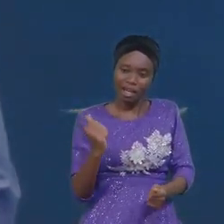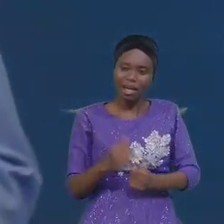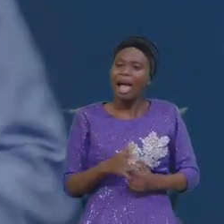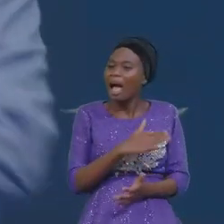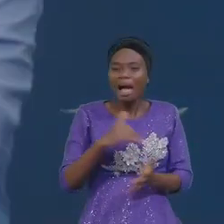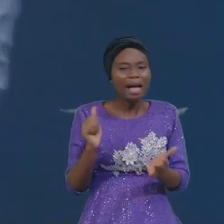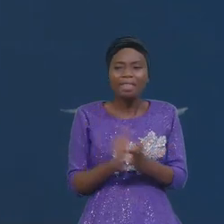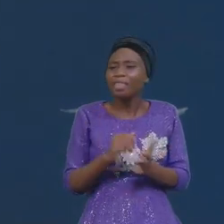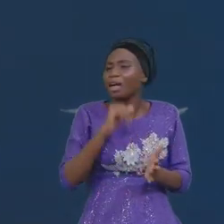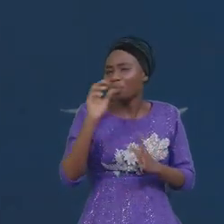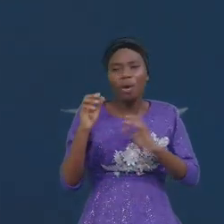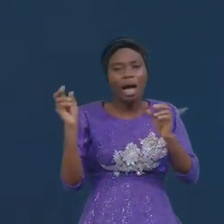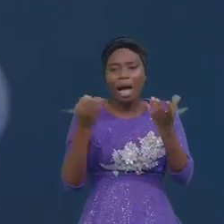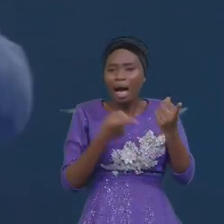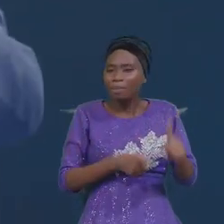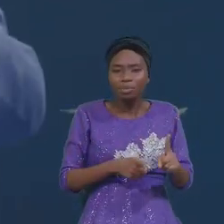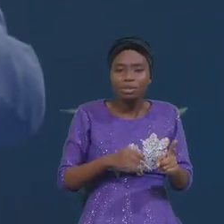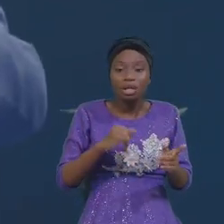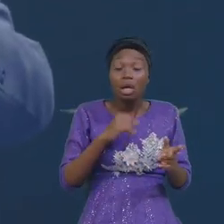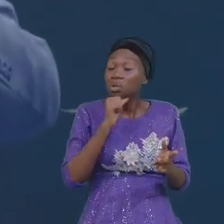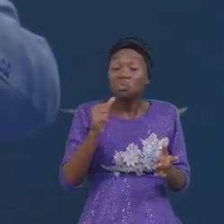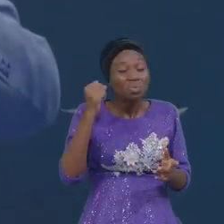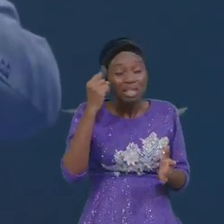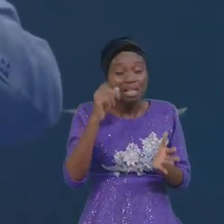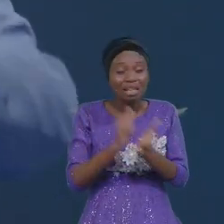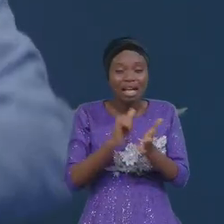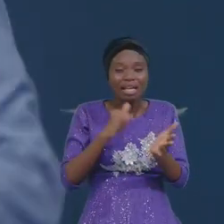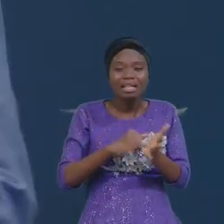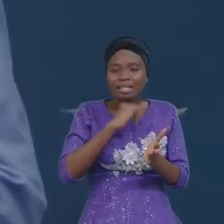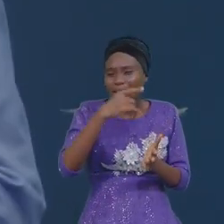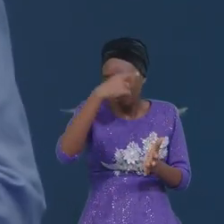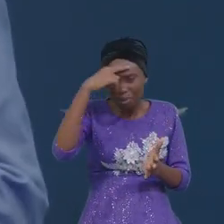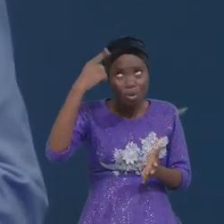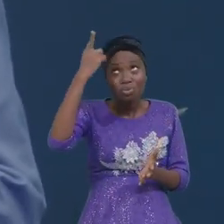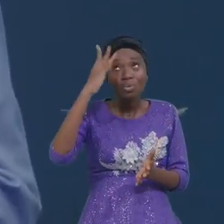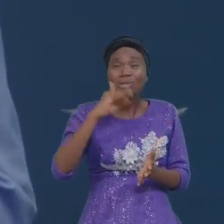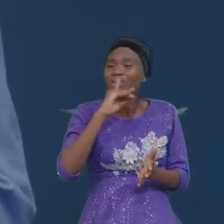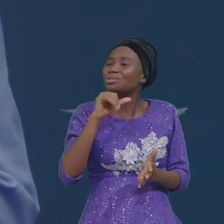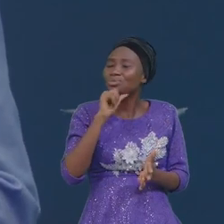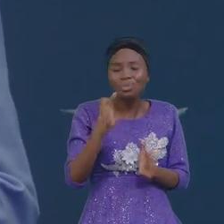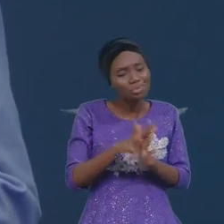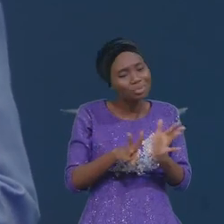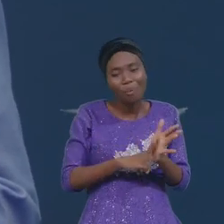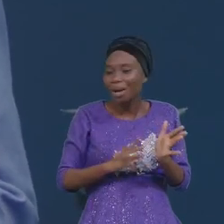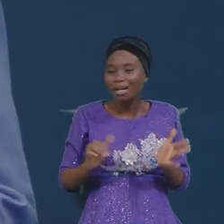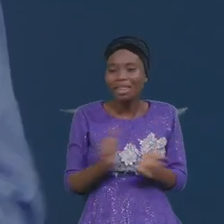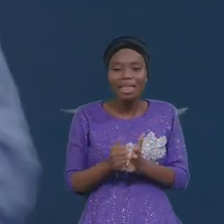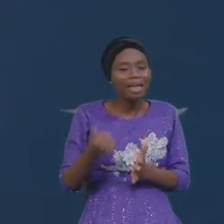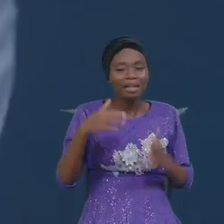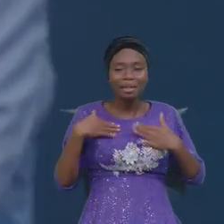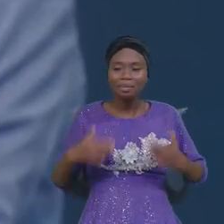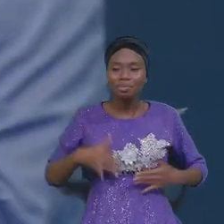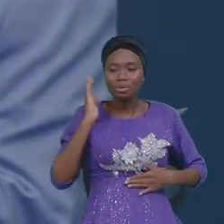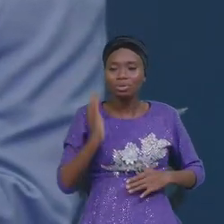don't understand that it's because God is not willing that anybody perishes.